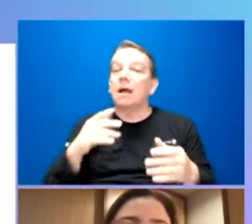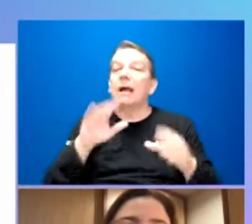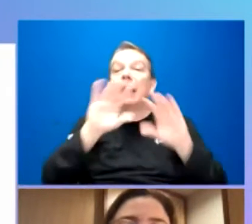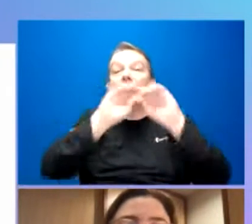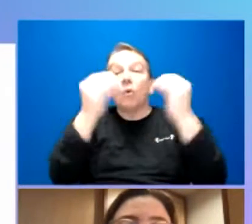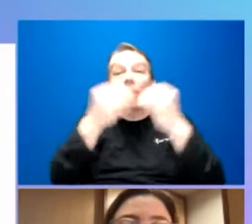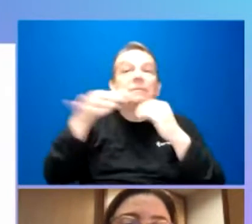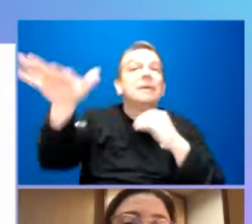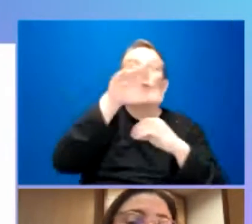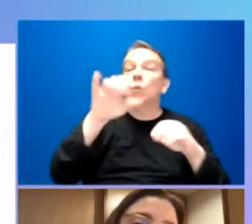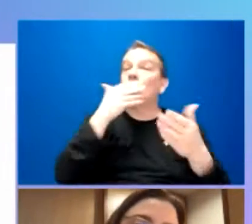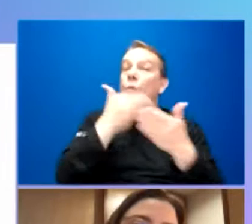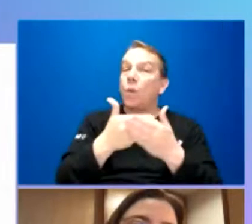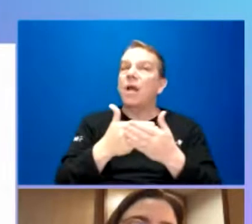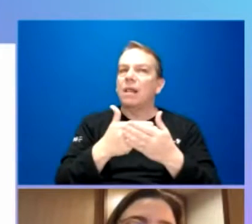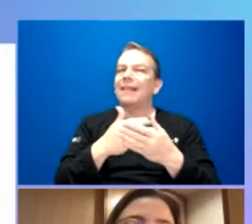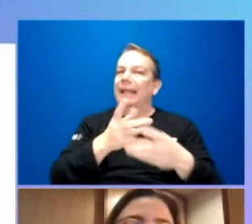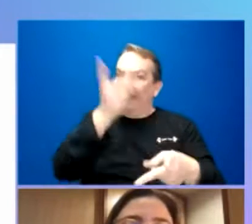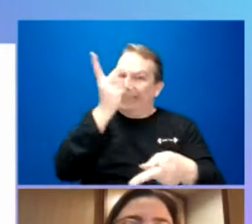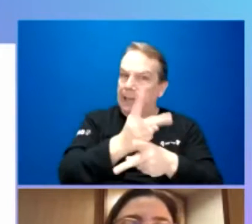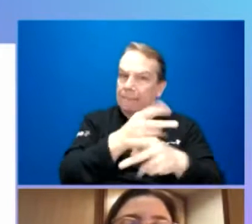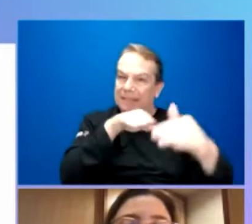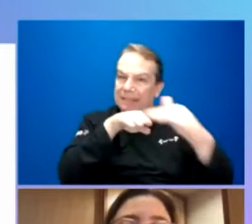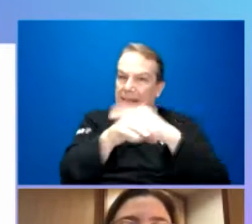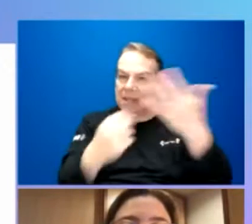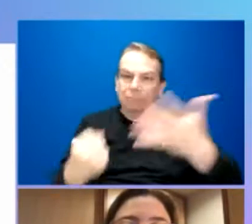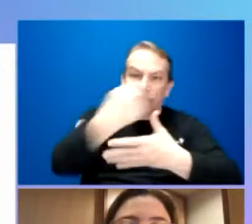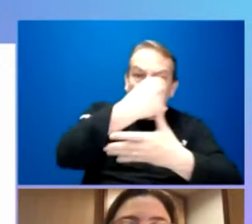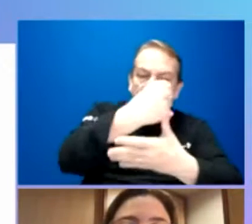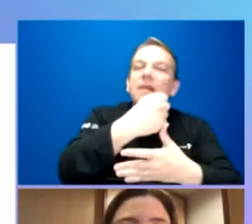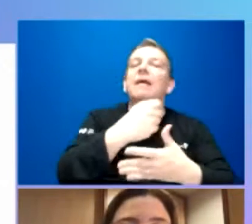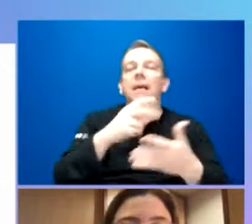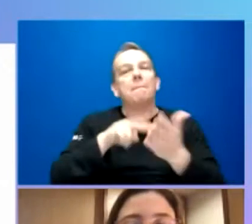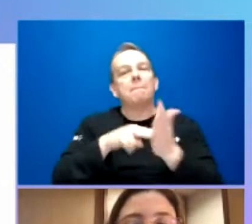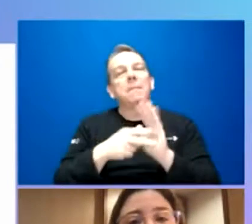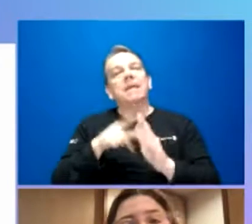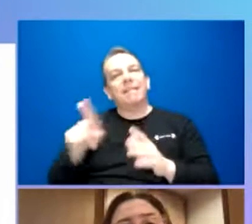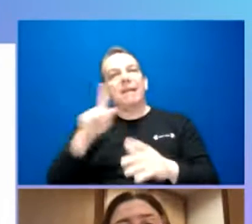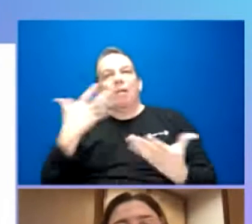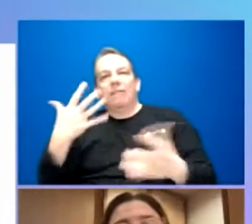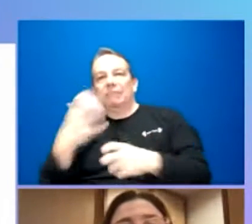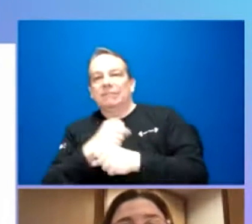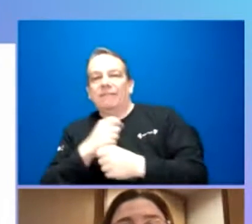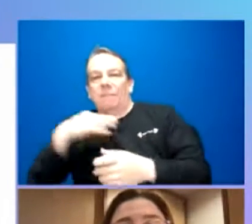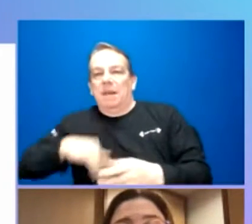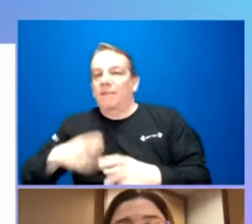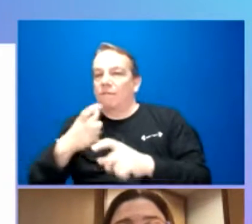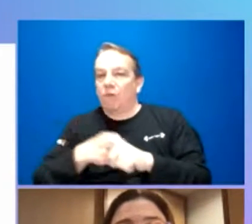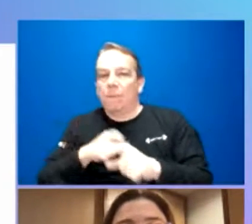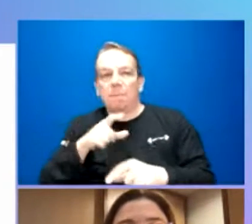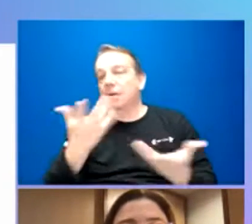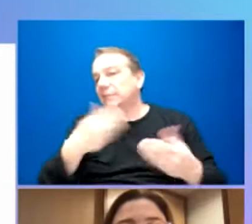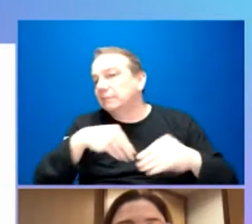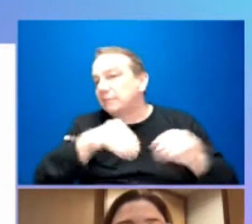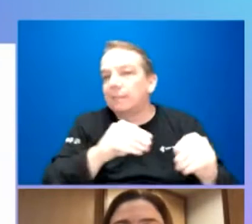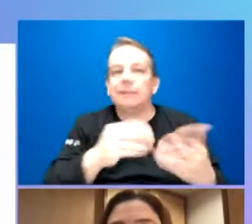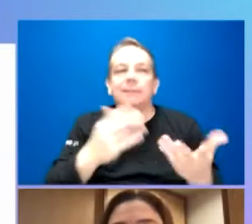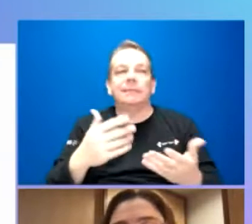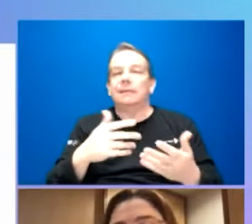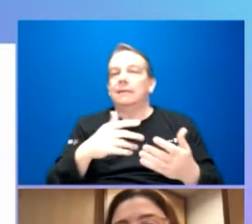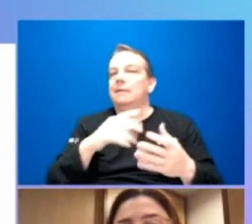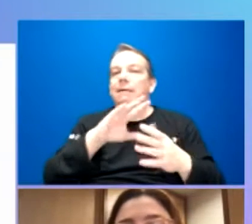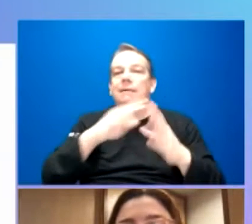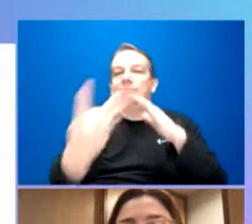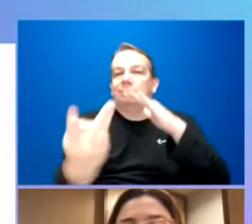accessibility are incentivizing their leadership to deliver accessible products. So a really good example of this was one